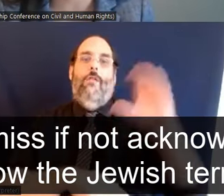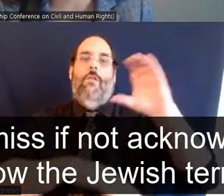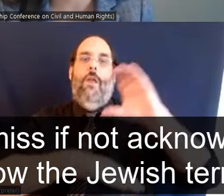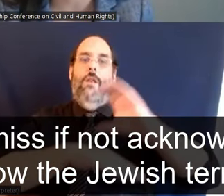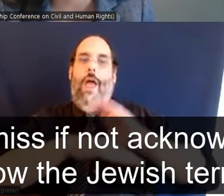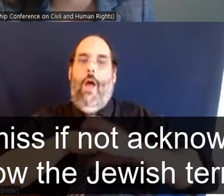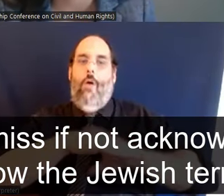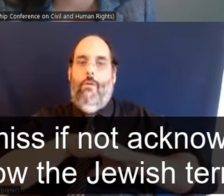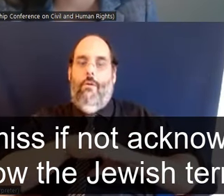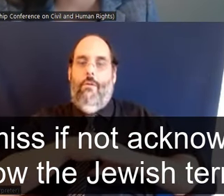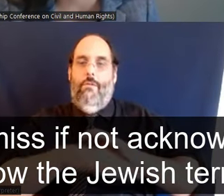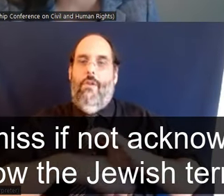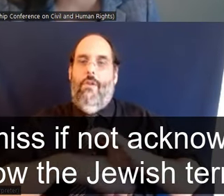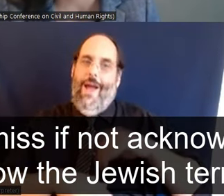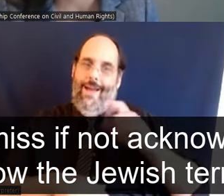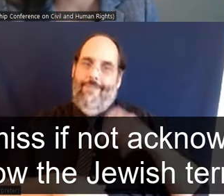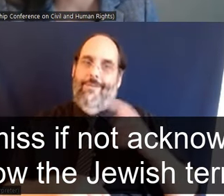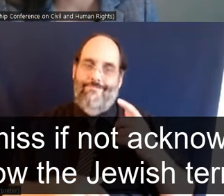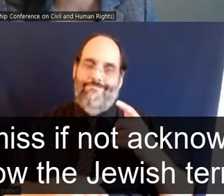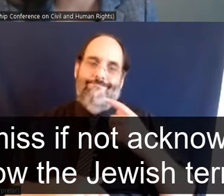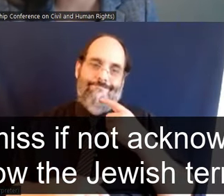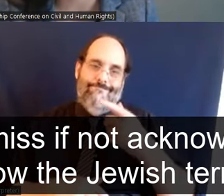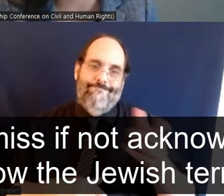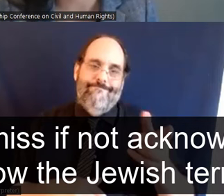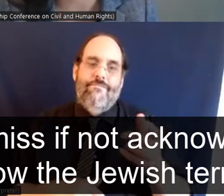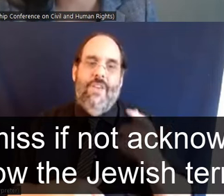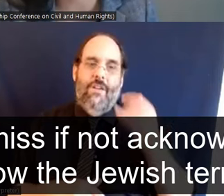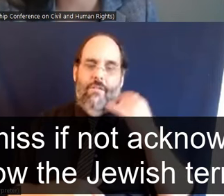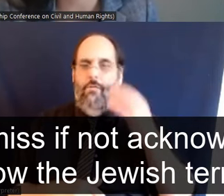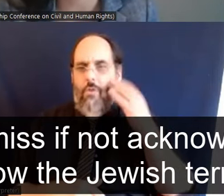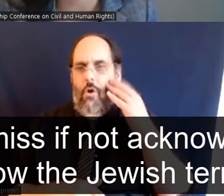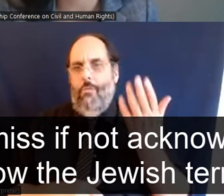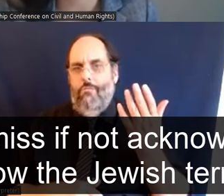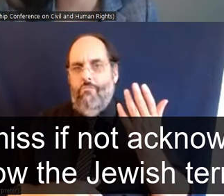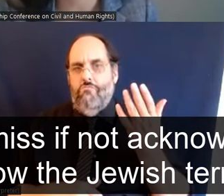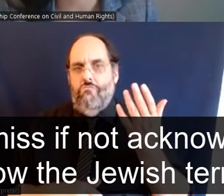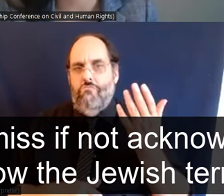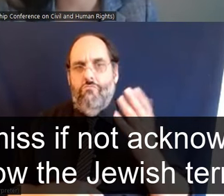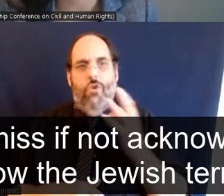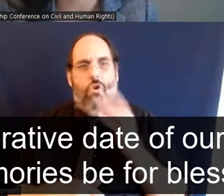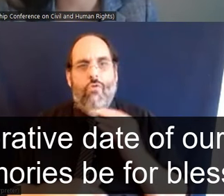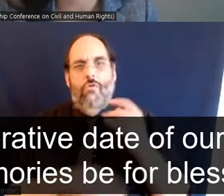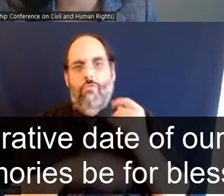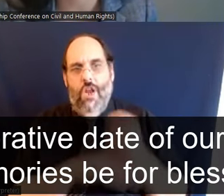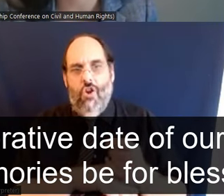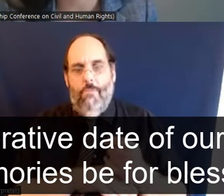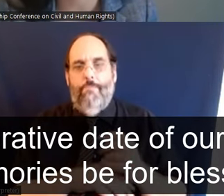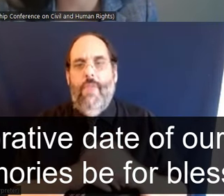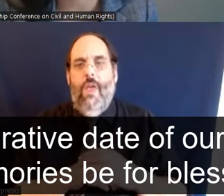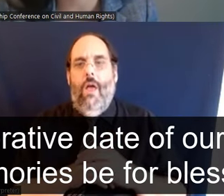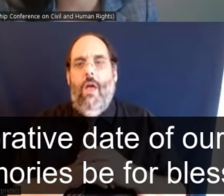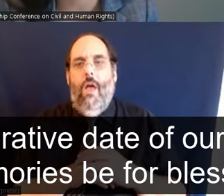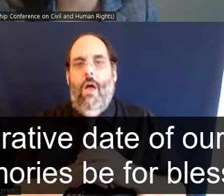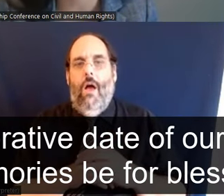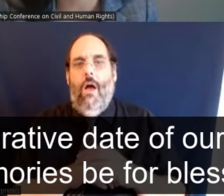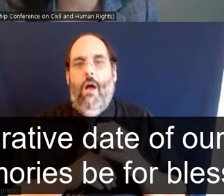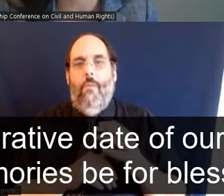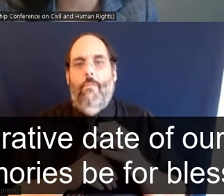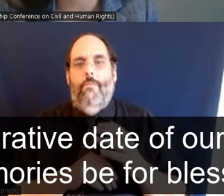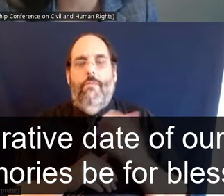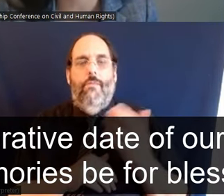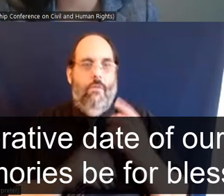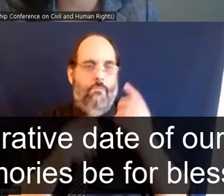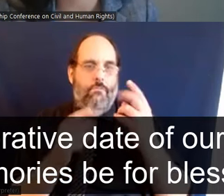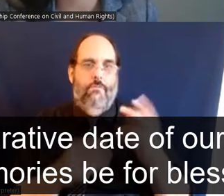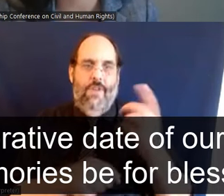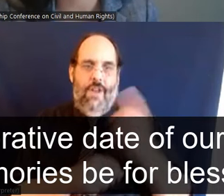So I'd be remiss if not acknowledging, for those who know the Jewish term, the Yahrzeit, the commemorative date of our